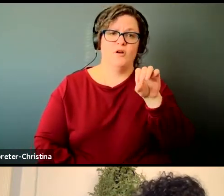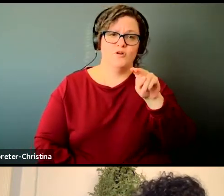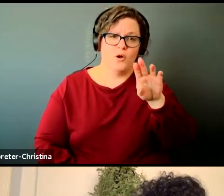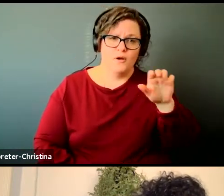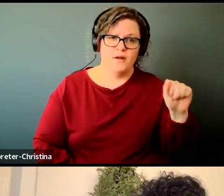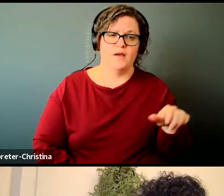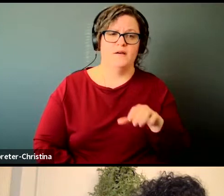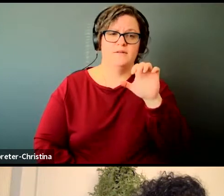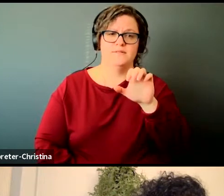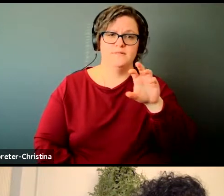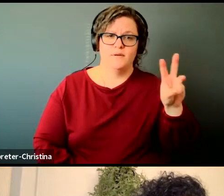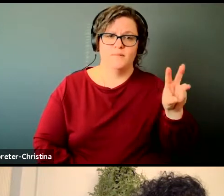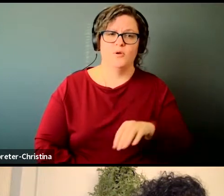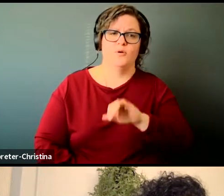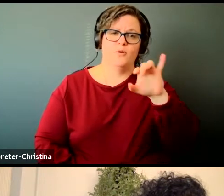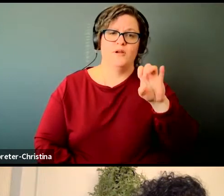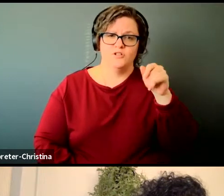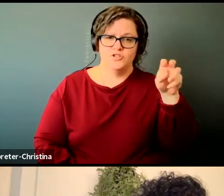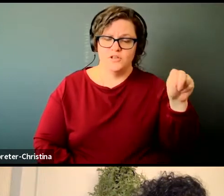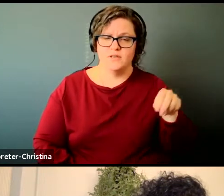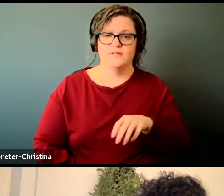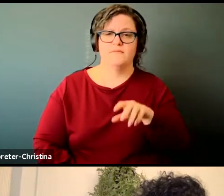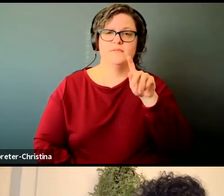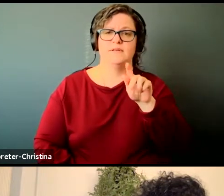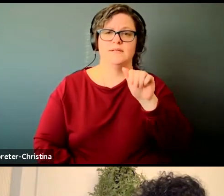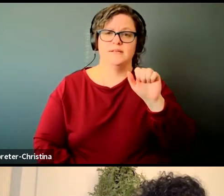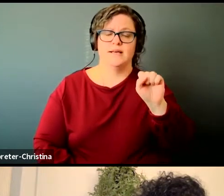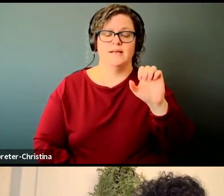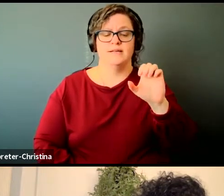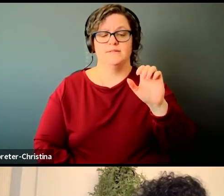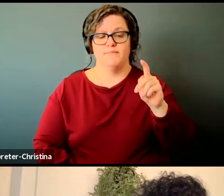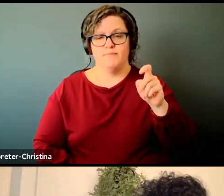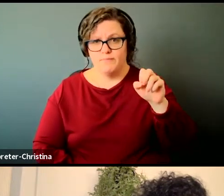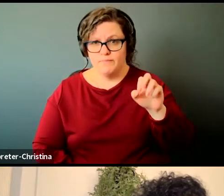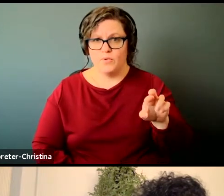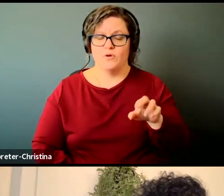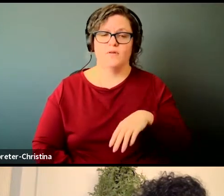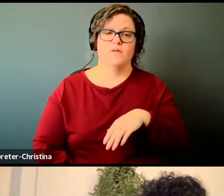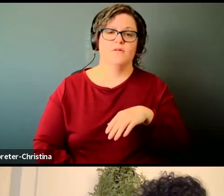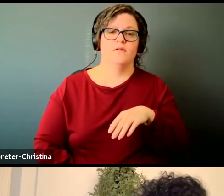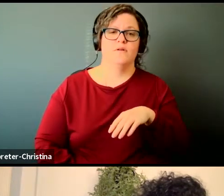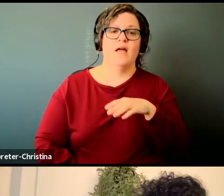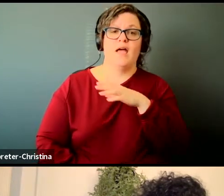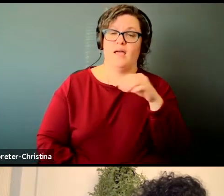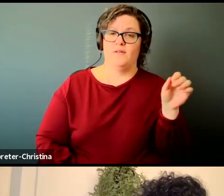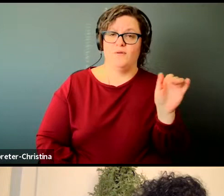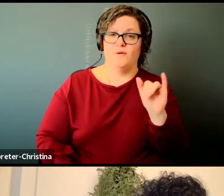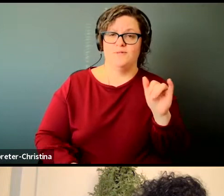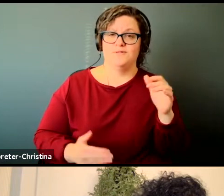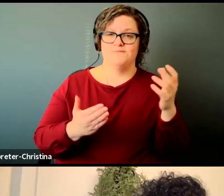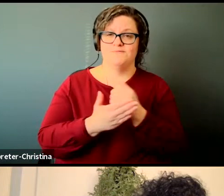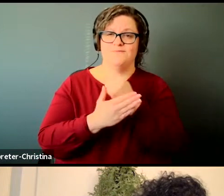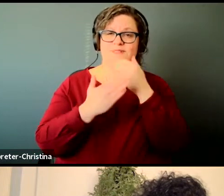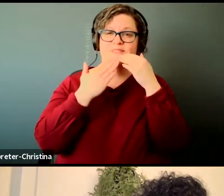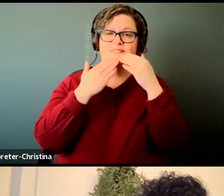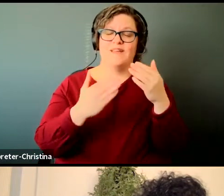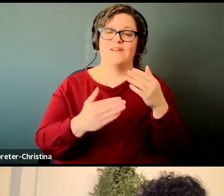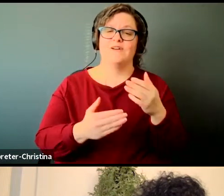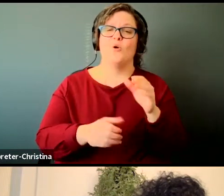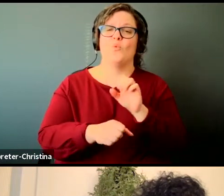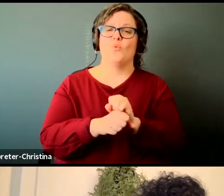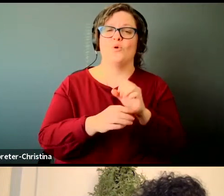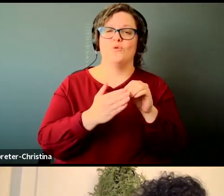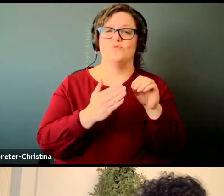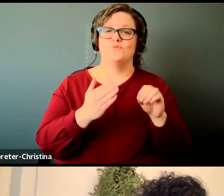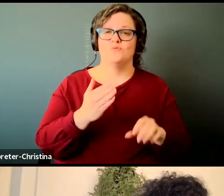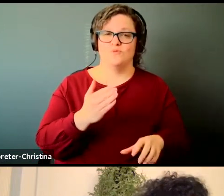Brooks, Jane Warbridge, and Casper Stein. Huge thanks also to our former work study student, Ciel Cottle, who was